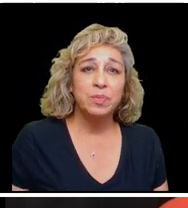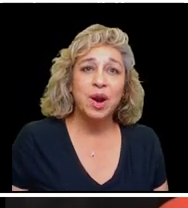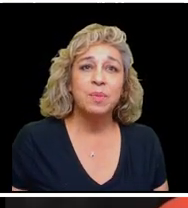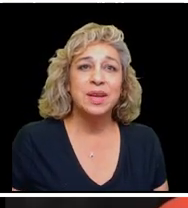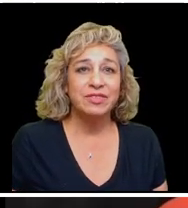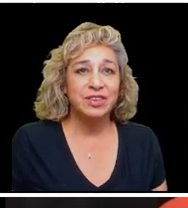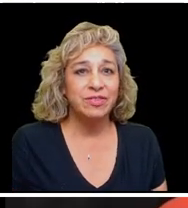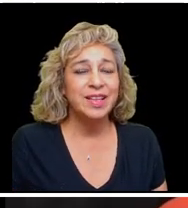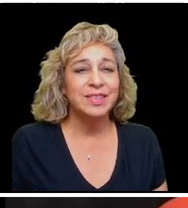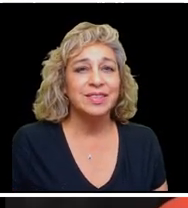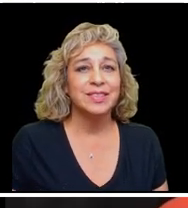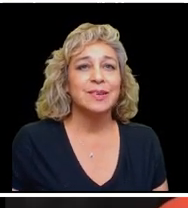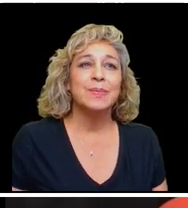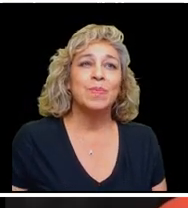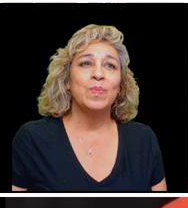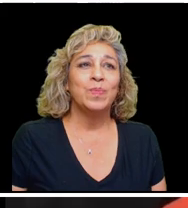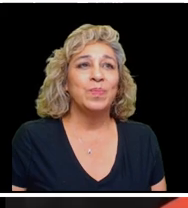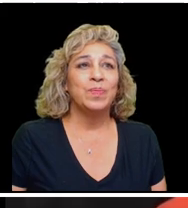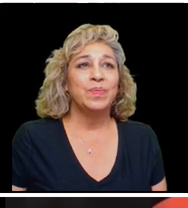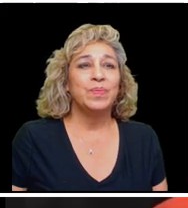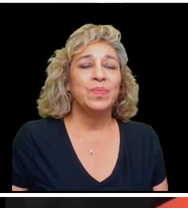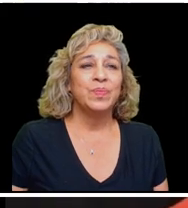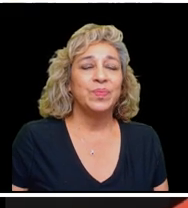Department of Defense